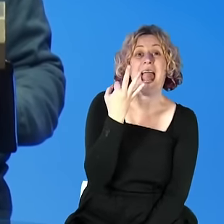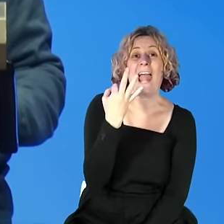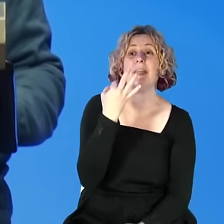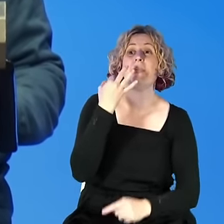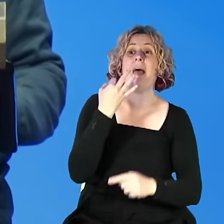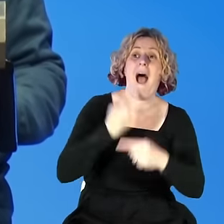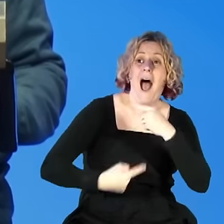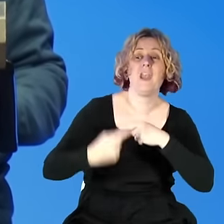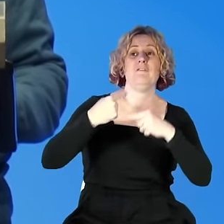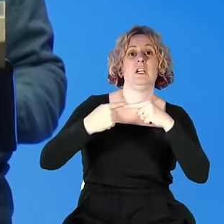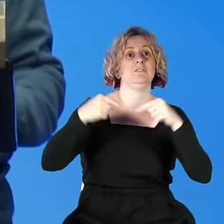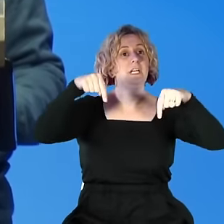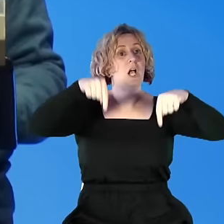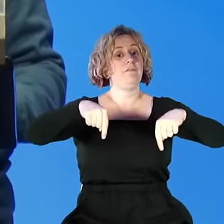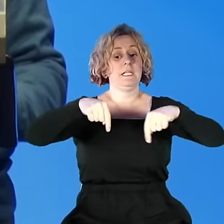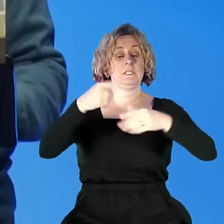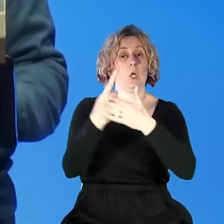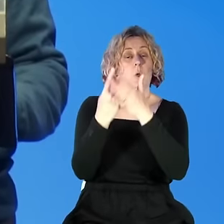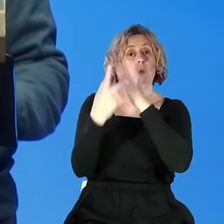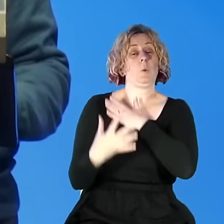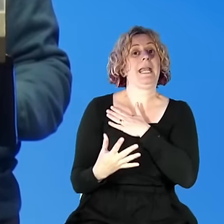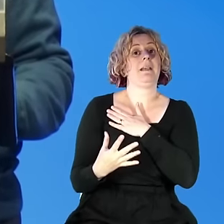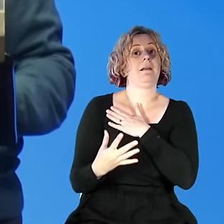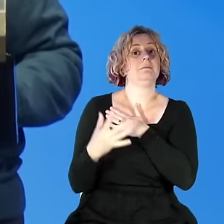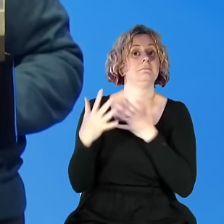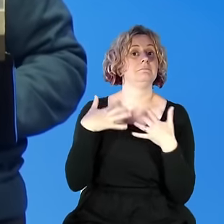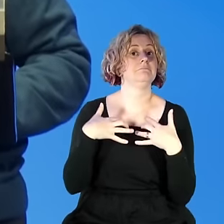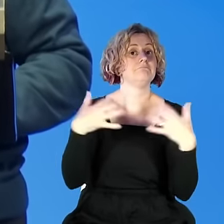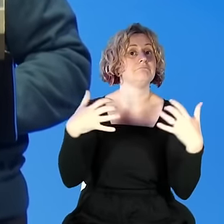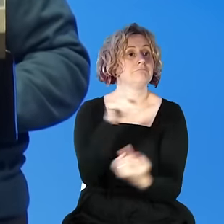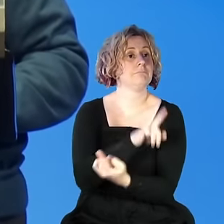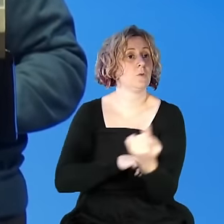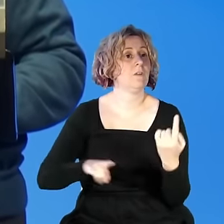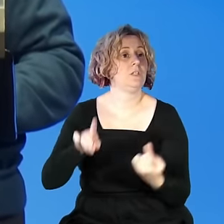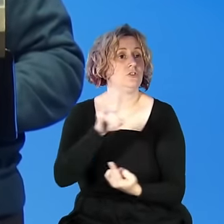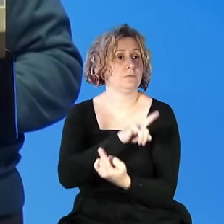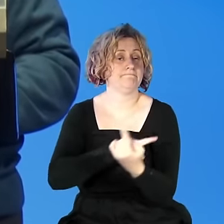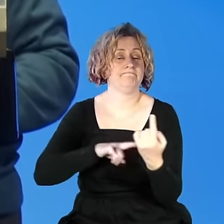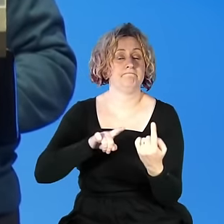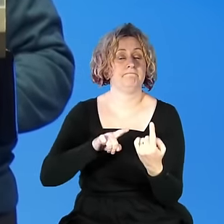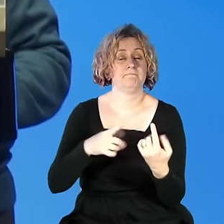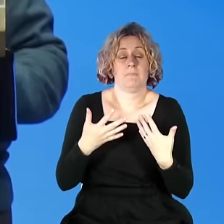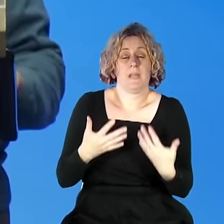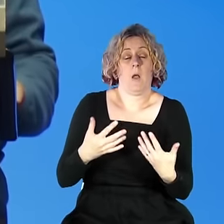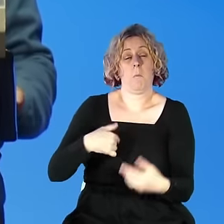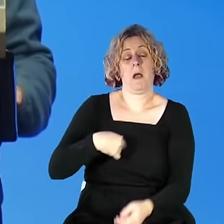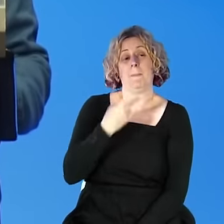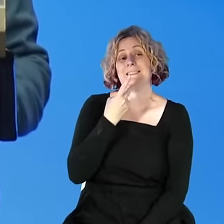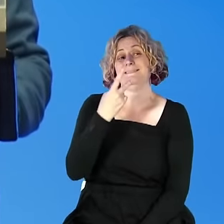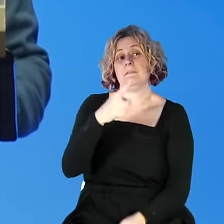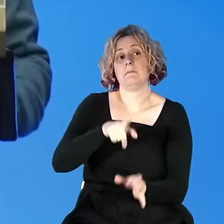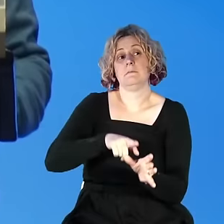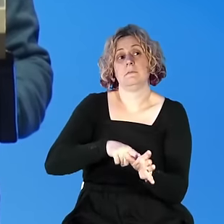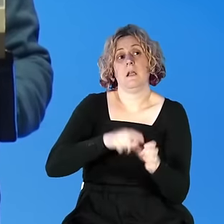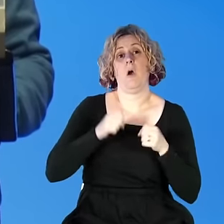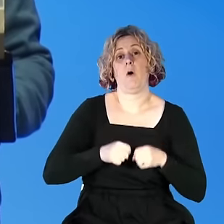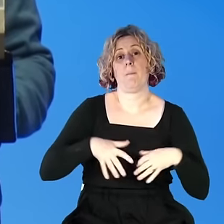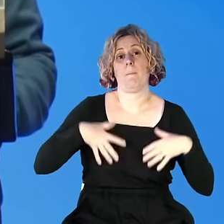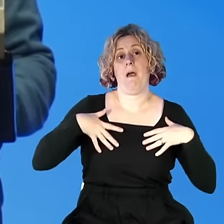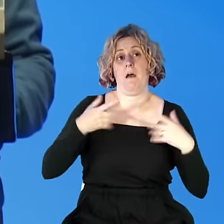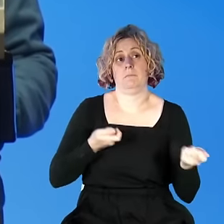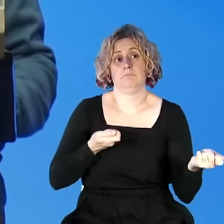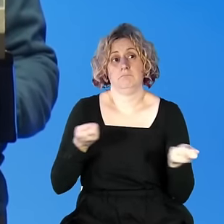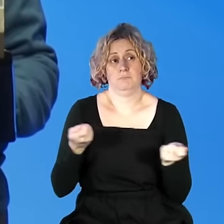convention in my second year as mayor. Our town is grateful that it remains buoyant despite the difficult